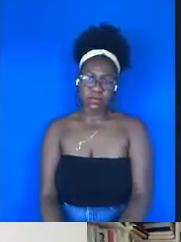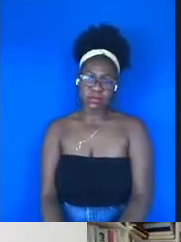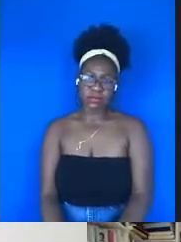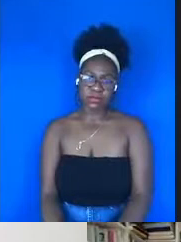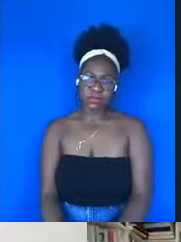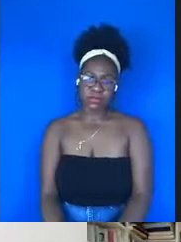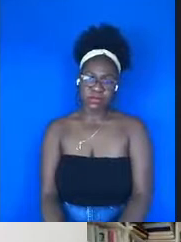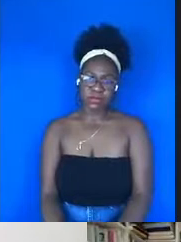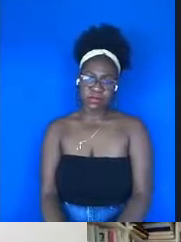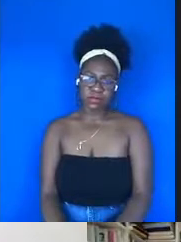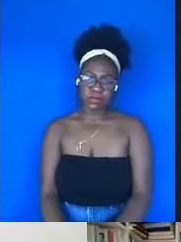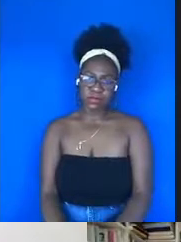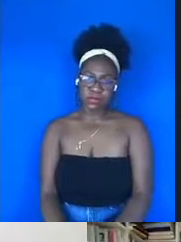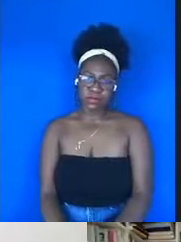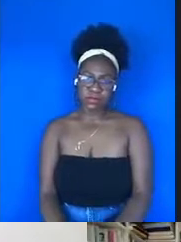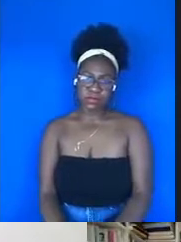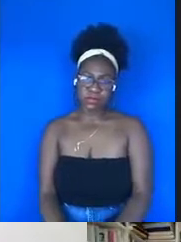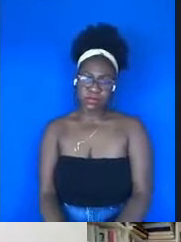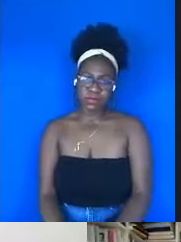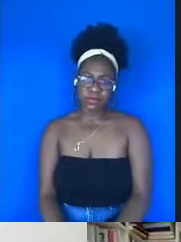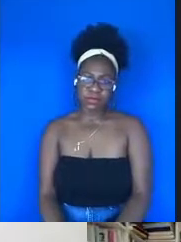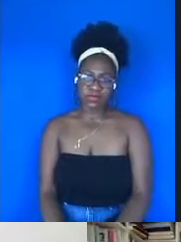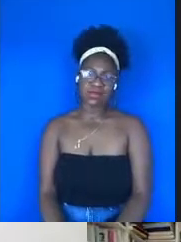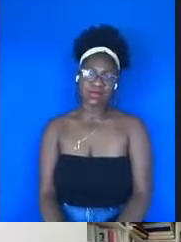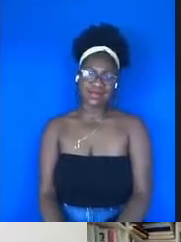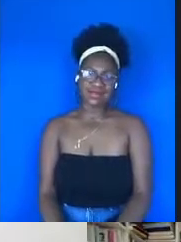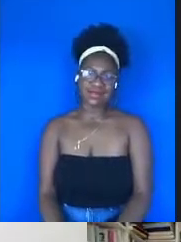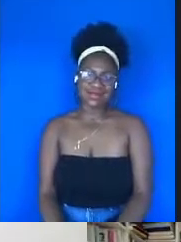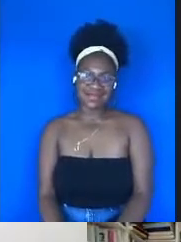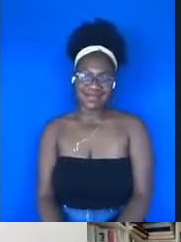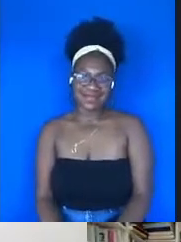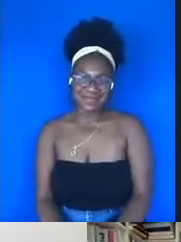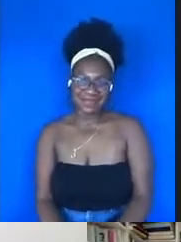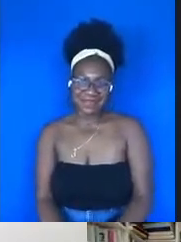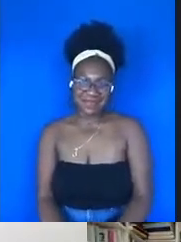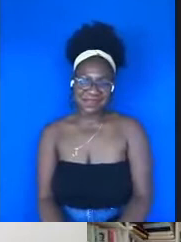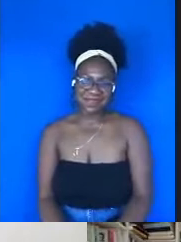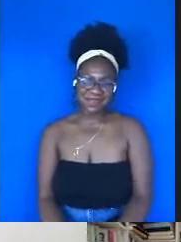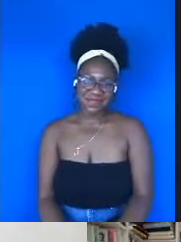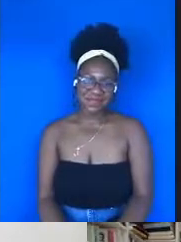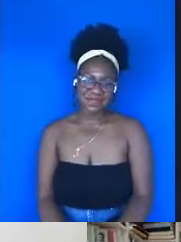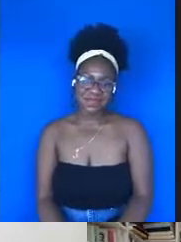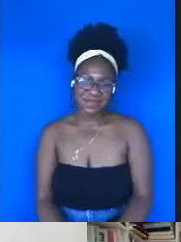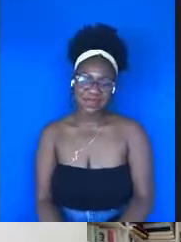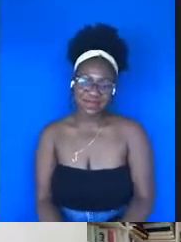And I tried to understand the jokes and tried to make them more modern, right, for the porter. So it's like trying to